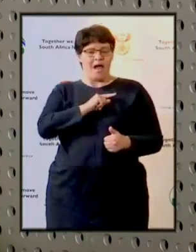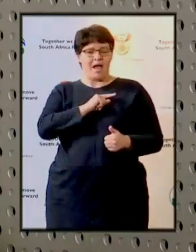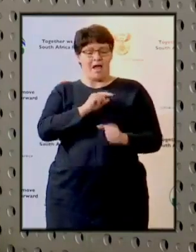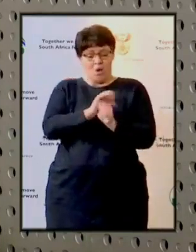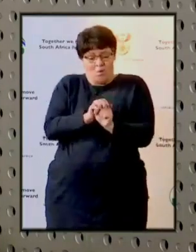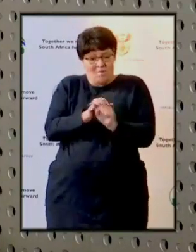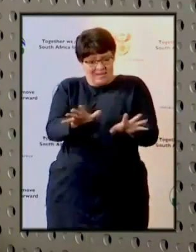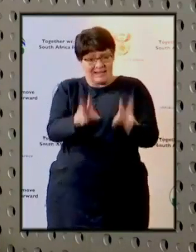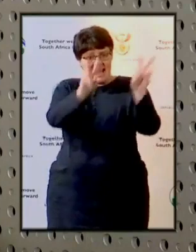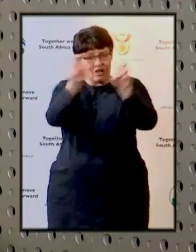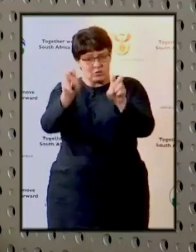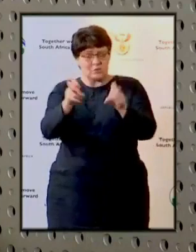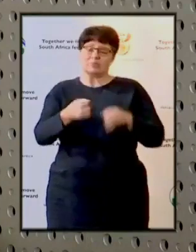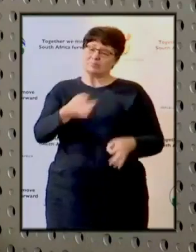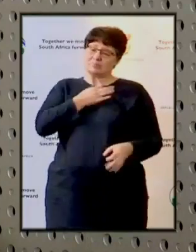issues.